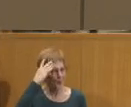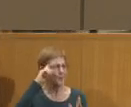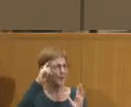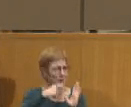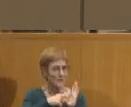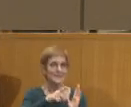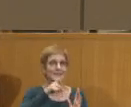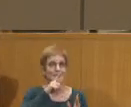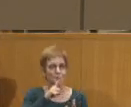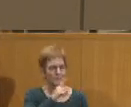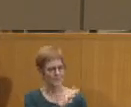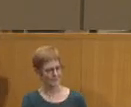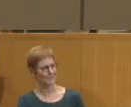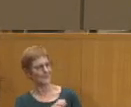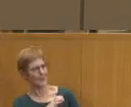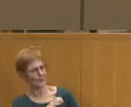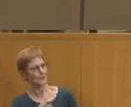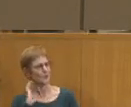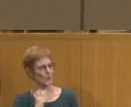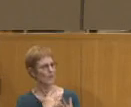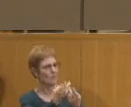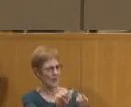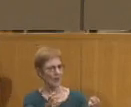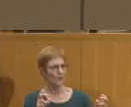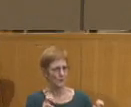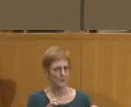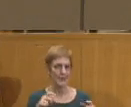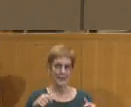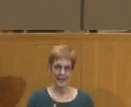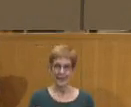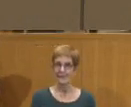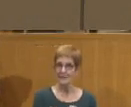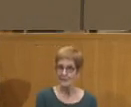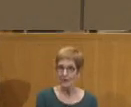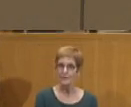displaced, those that need to remain in affordable housing, as we